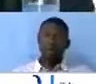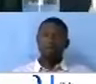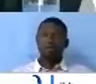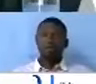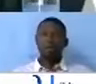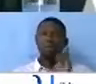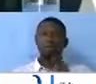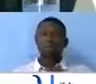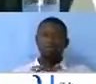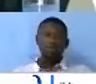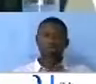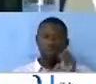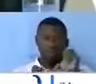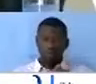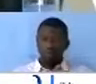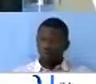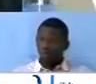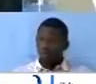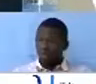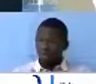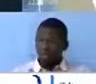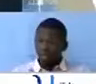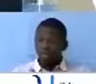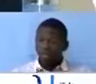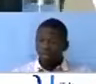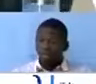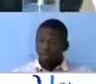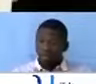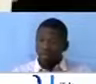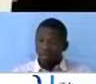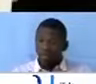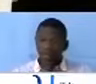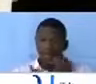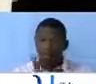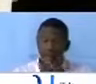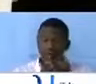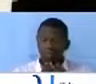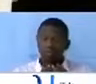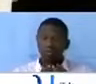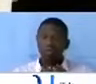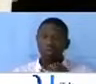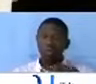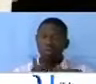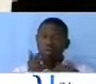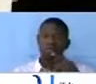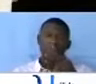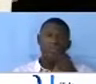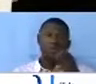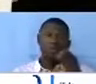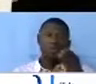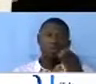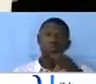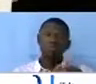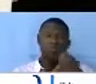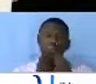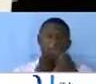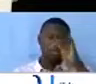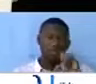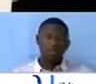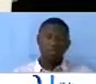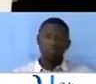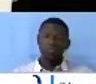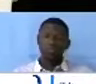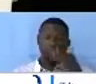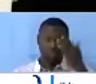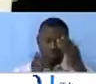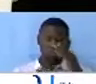very senior officer. You almost 40-something years experience. You're much more seasoned than anybody in this country when